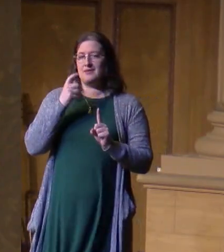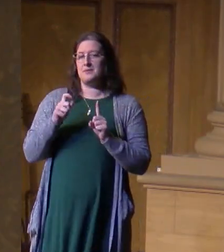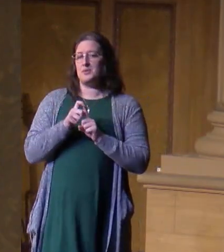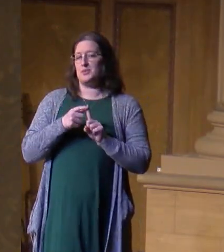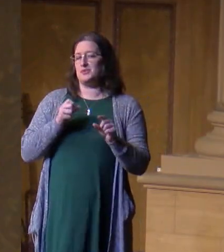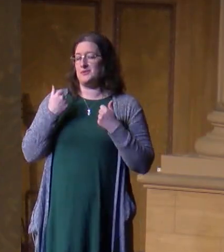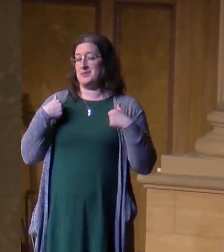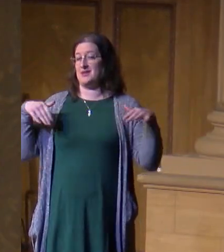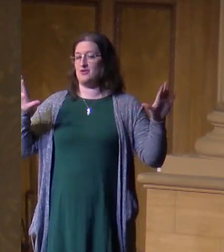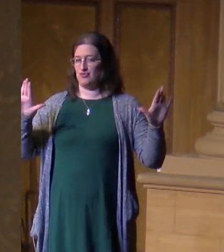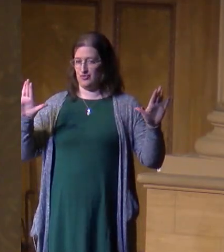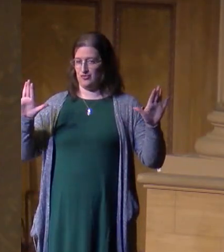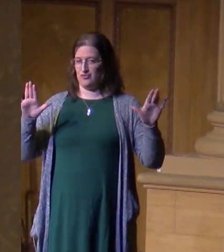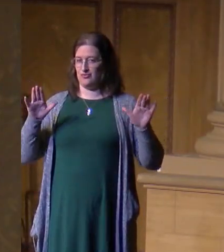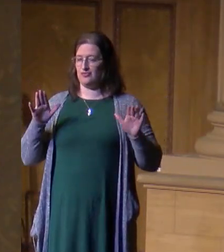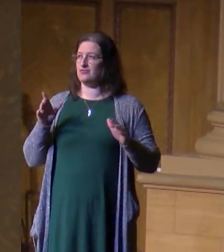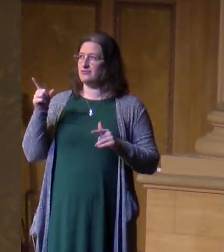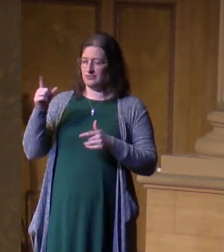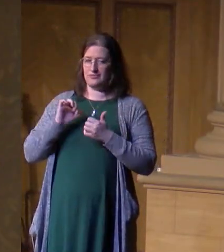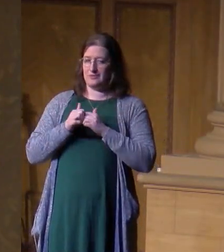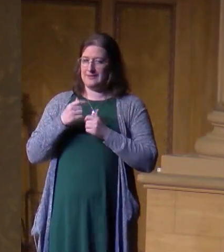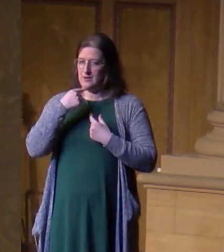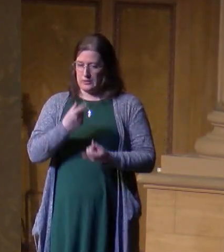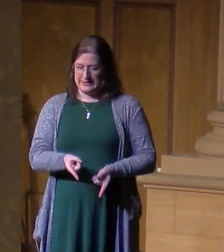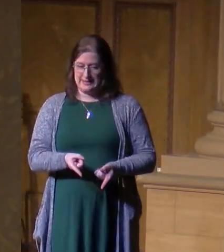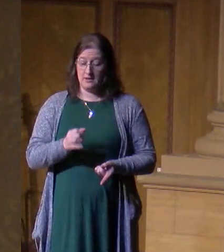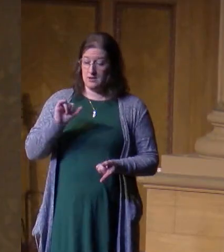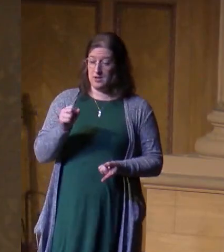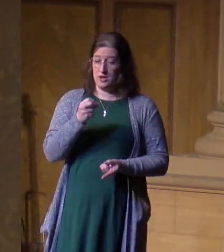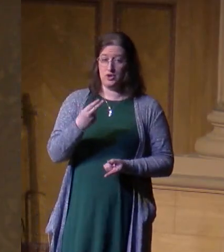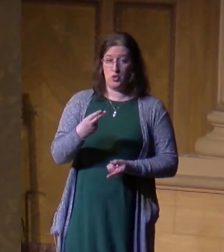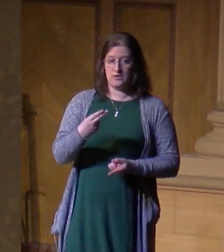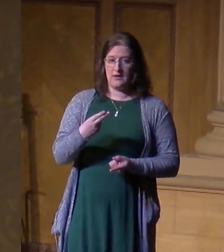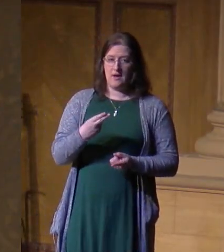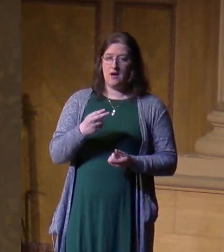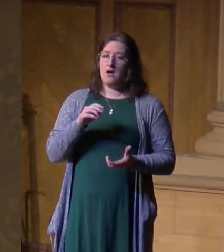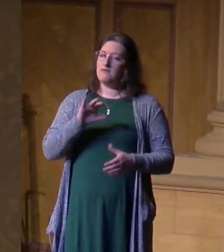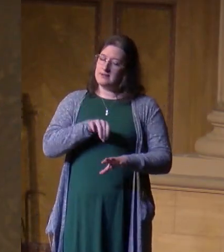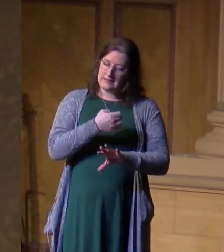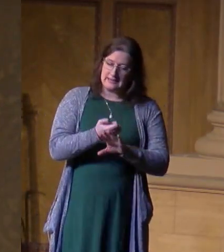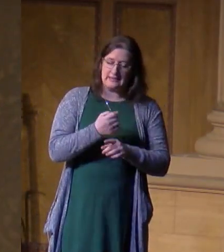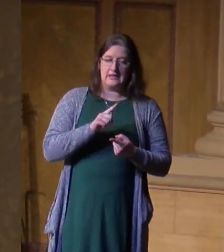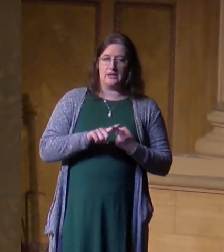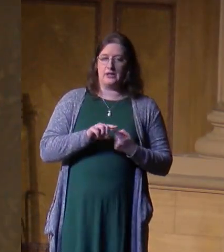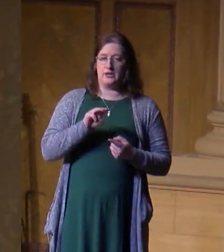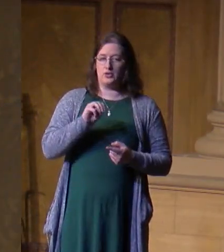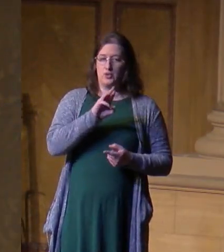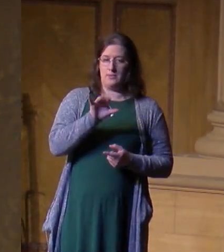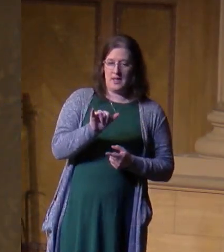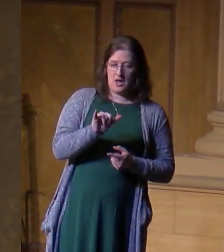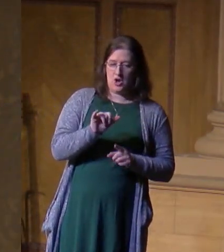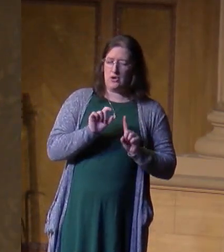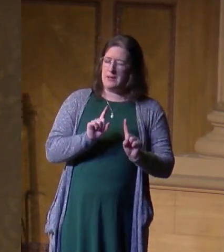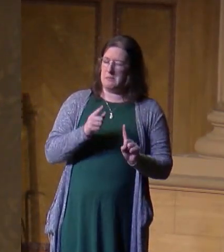and the scene in which they're said. Here's Joseph, betrothed to Mary, yet he's decided to divorce her because